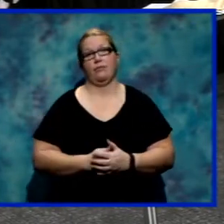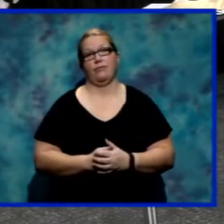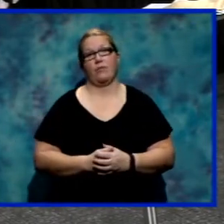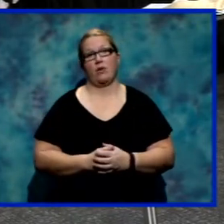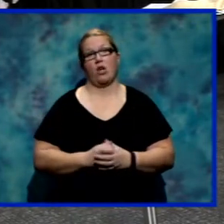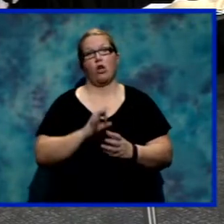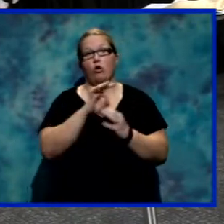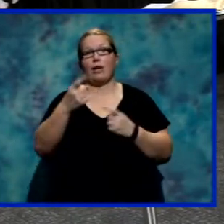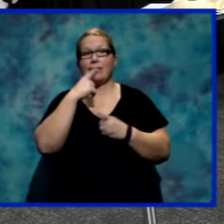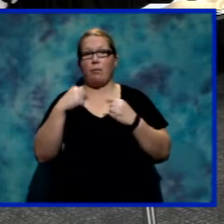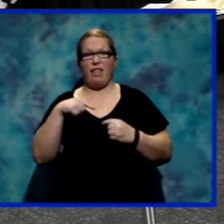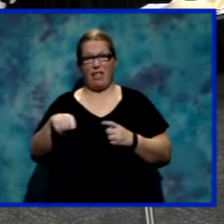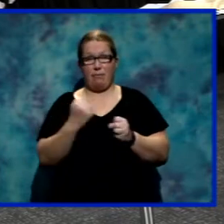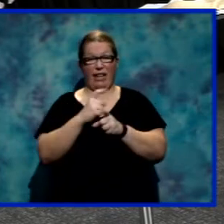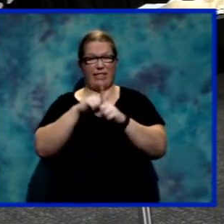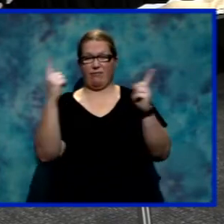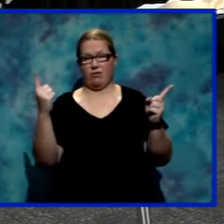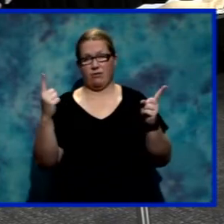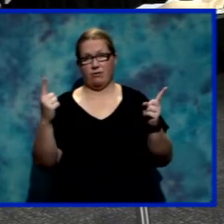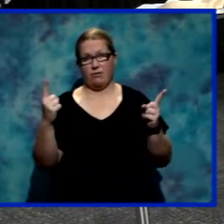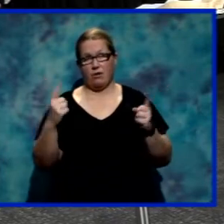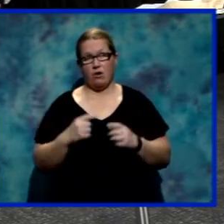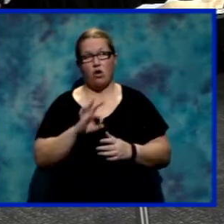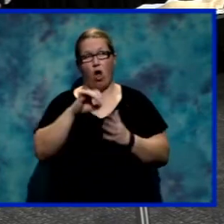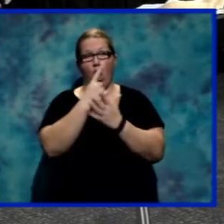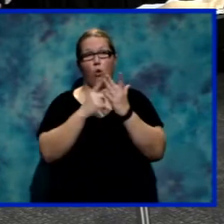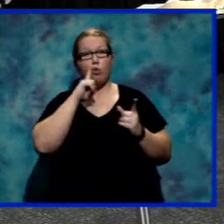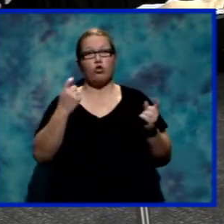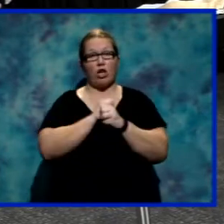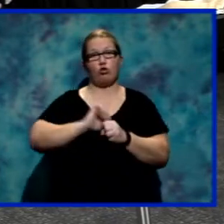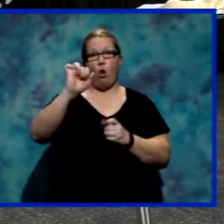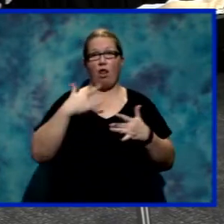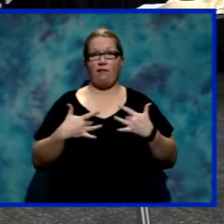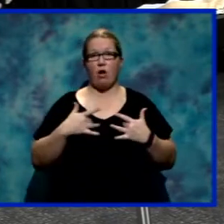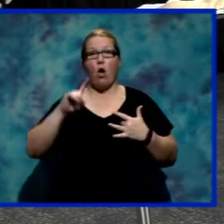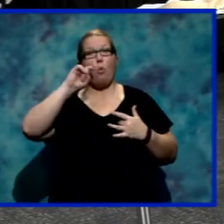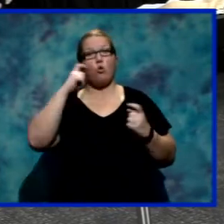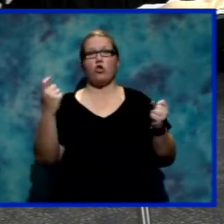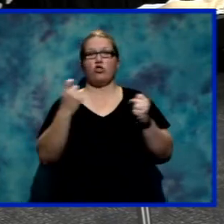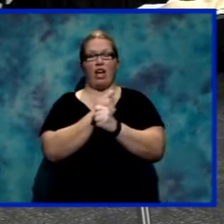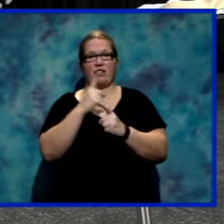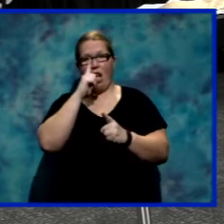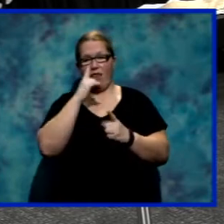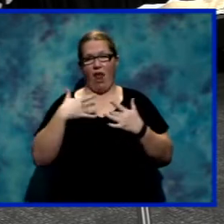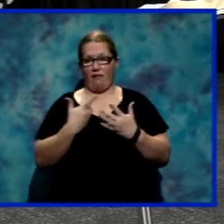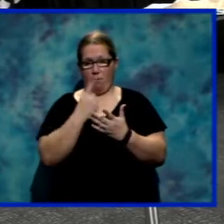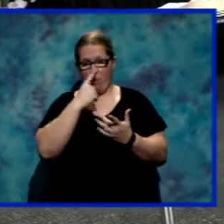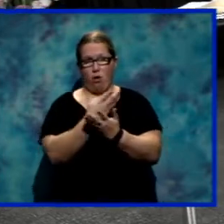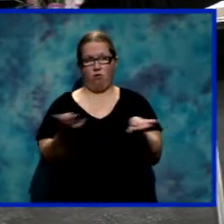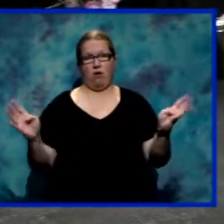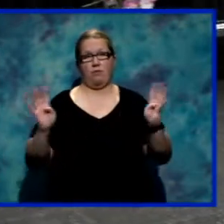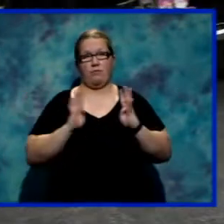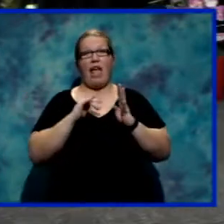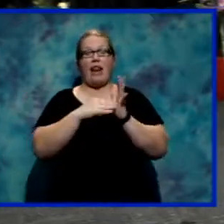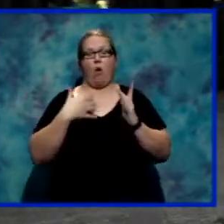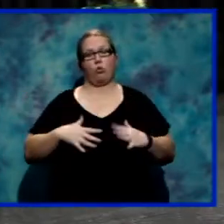Don't tell me this doesn't make a difference. Not only will it change your life, it'll change the lives of those around you. Now I want to finish on this.